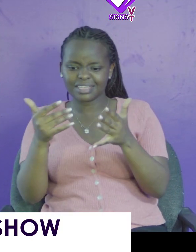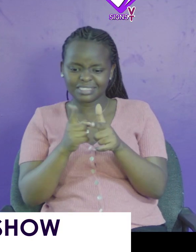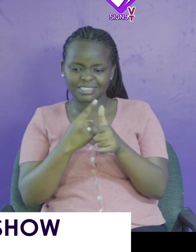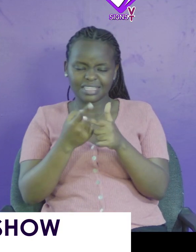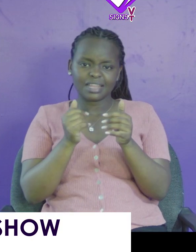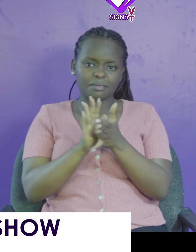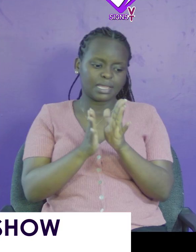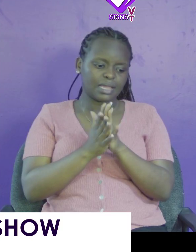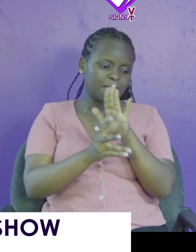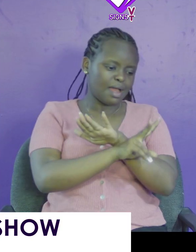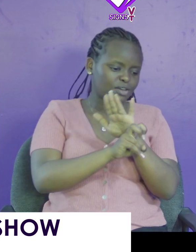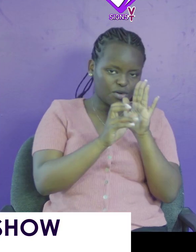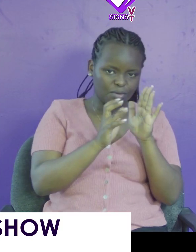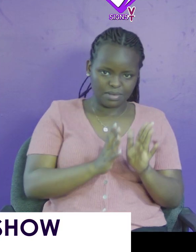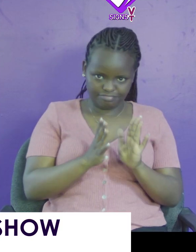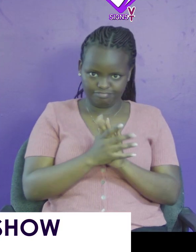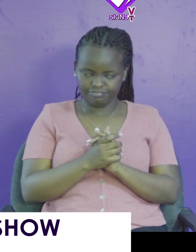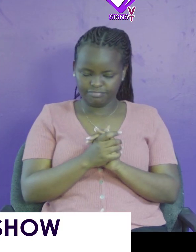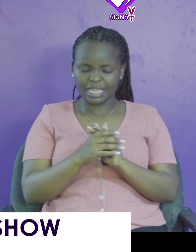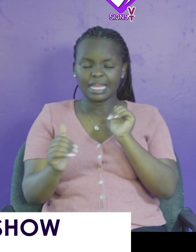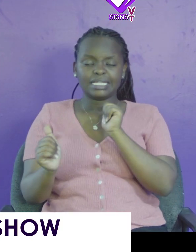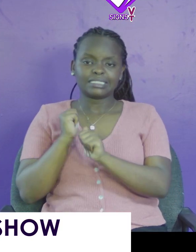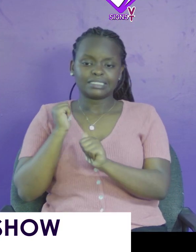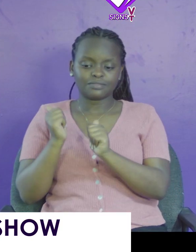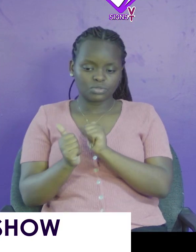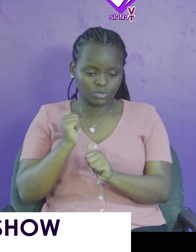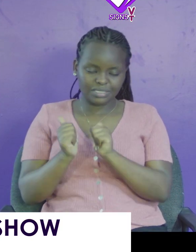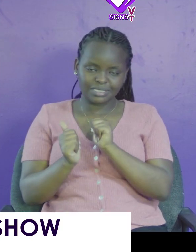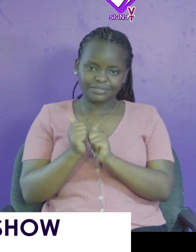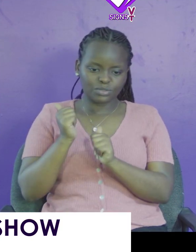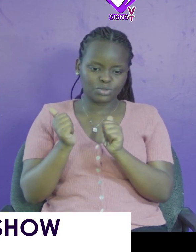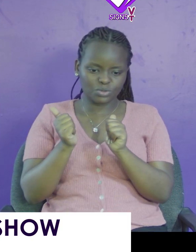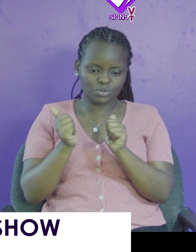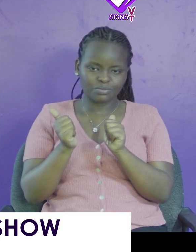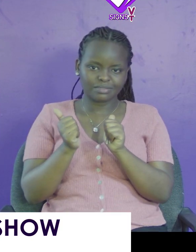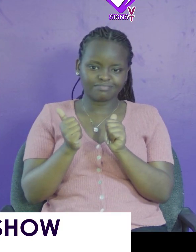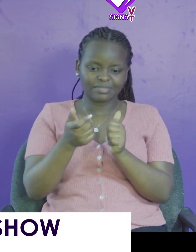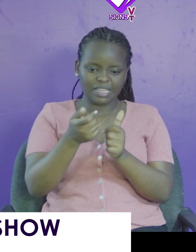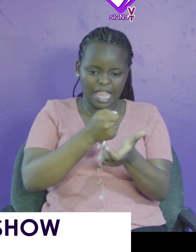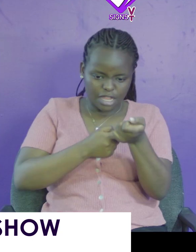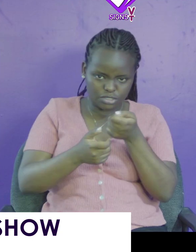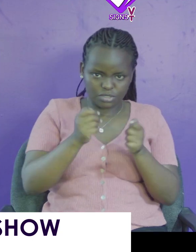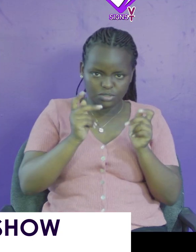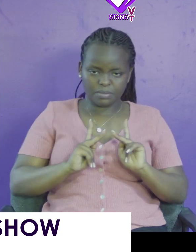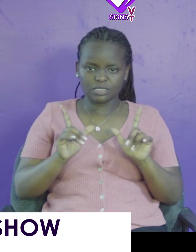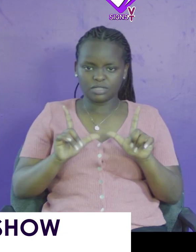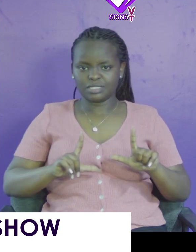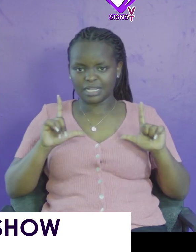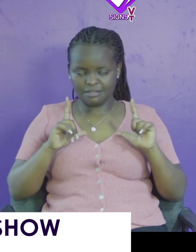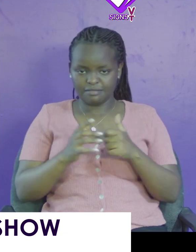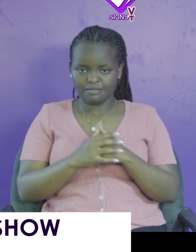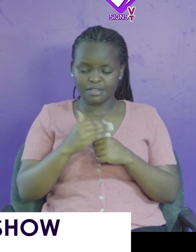robber. Refuse to be drawn into somebody's life, because every